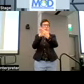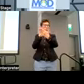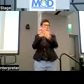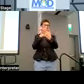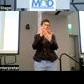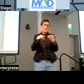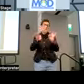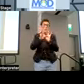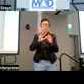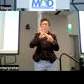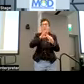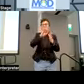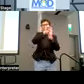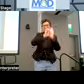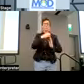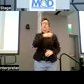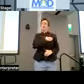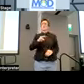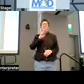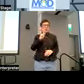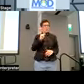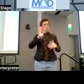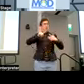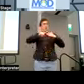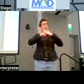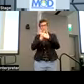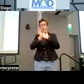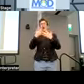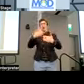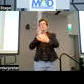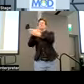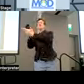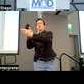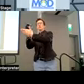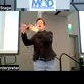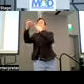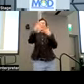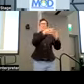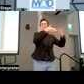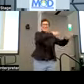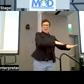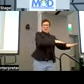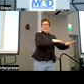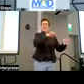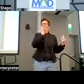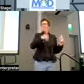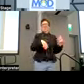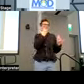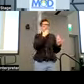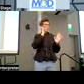particularly. So the Harvard and MIT started as a lawsuit, but did result in the settlement, which really is a roadmap for higher ed